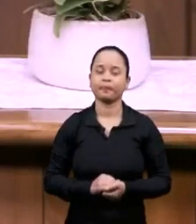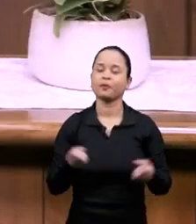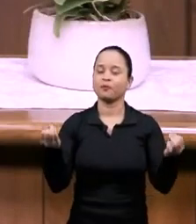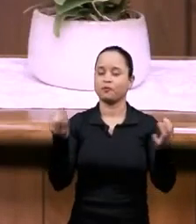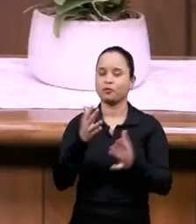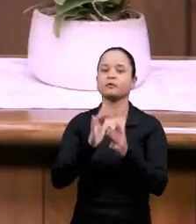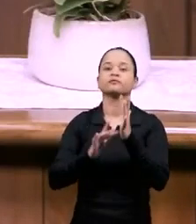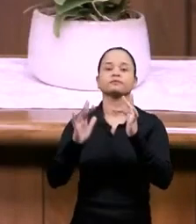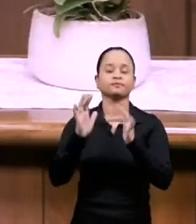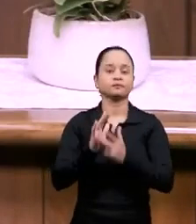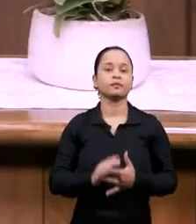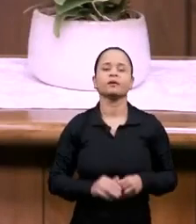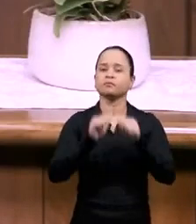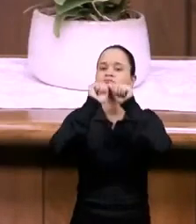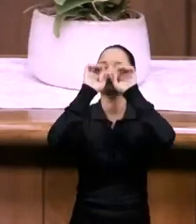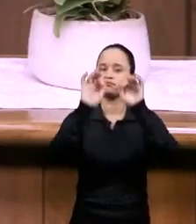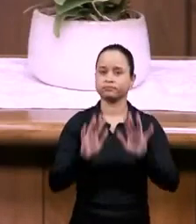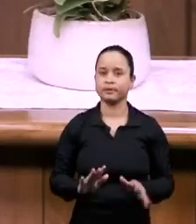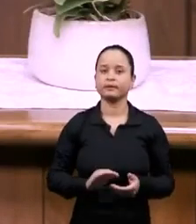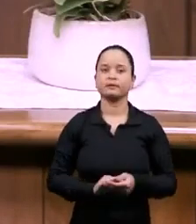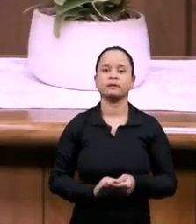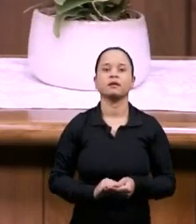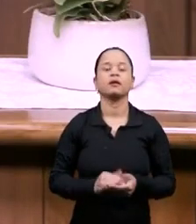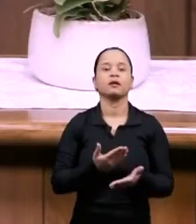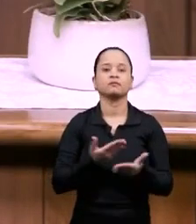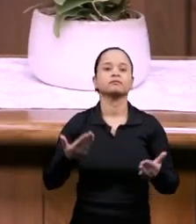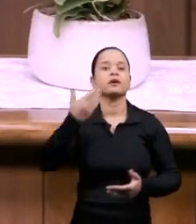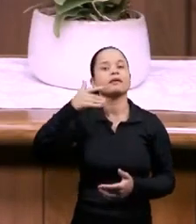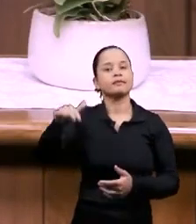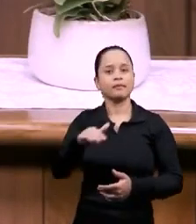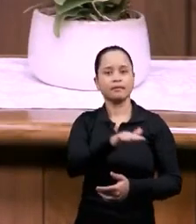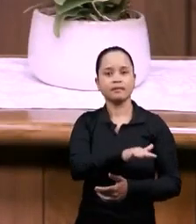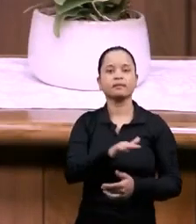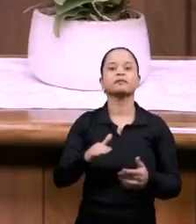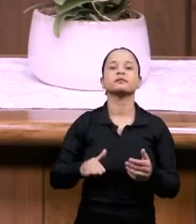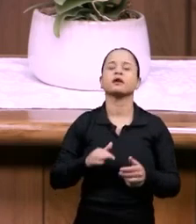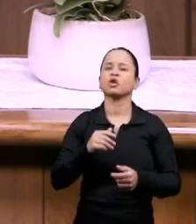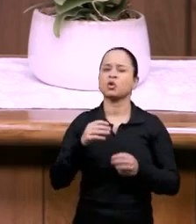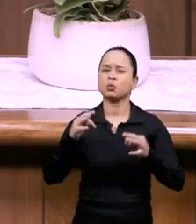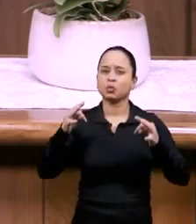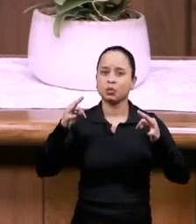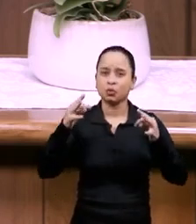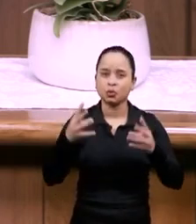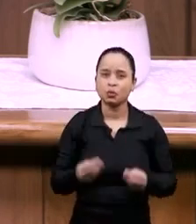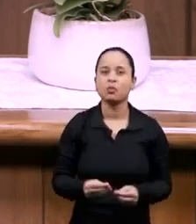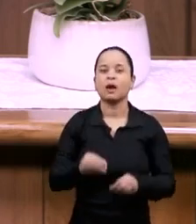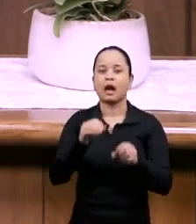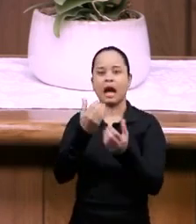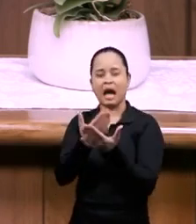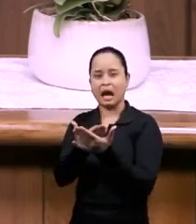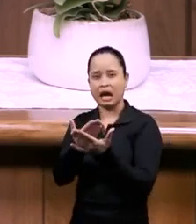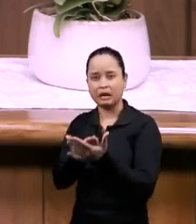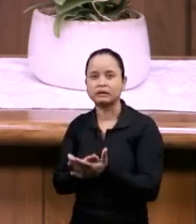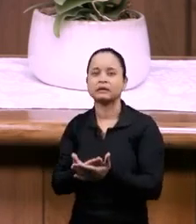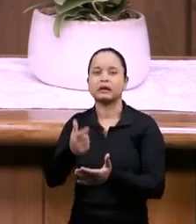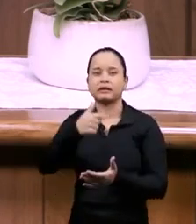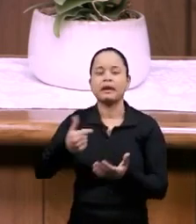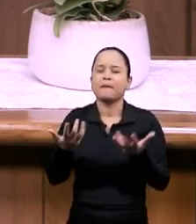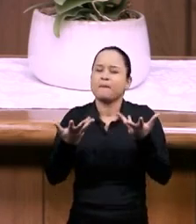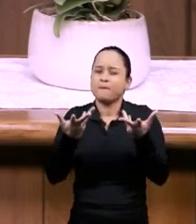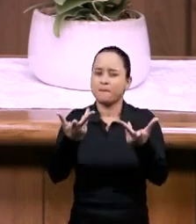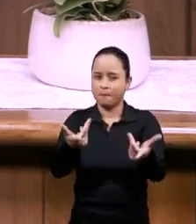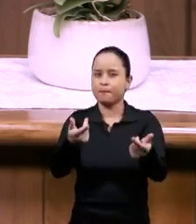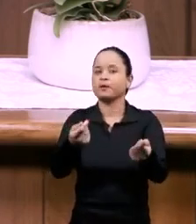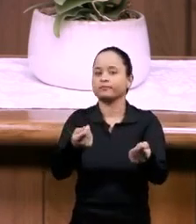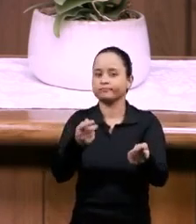Glory to Jesus. What a blessing. The participation of our children, the work of the children, it's always something that's marvelous. And